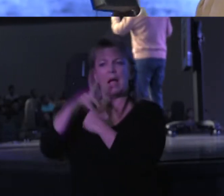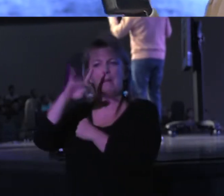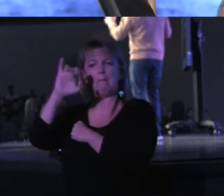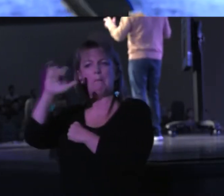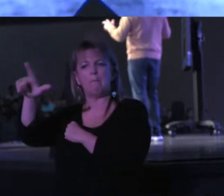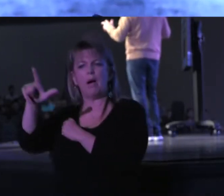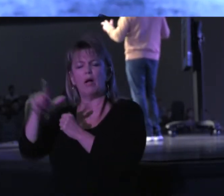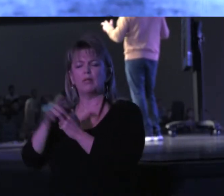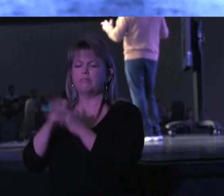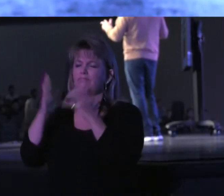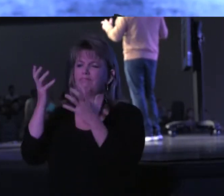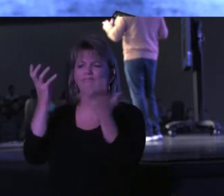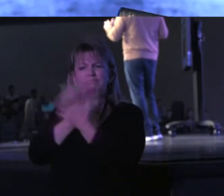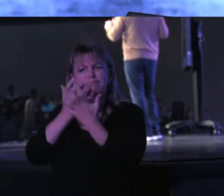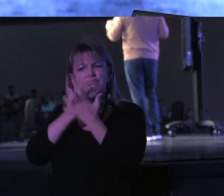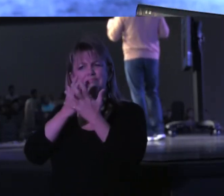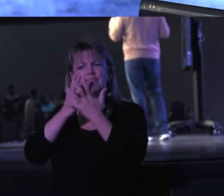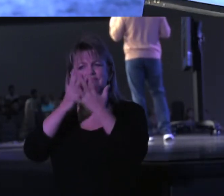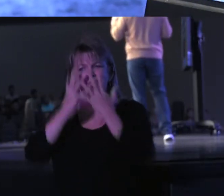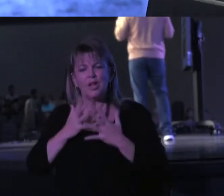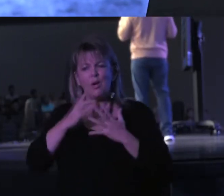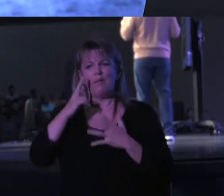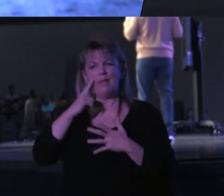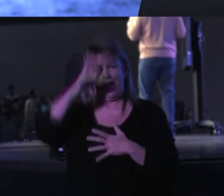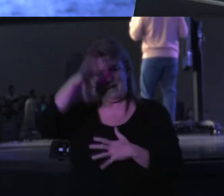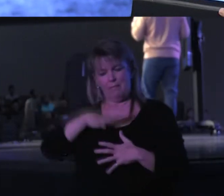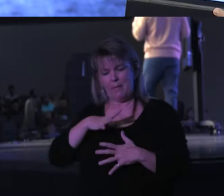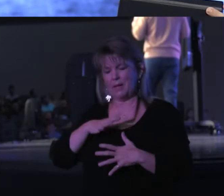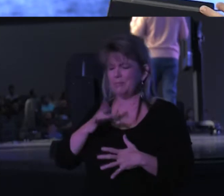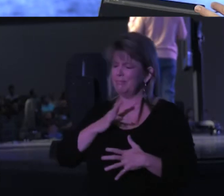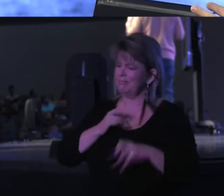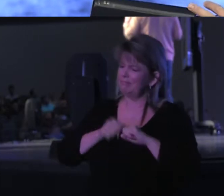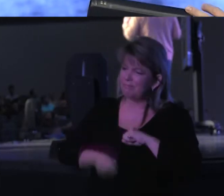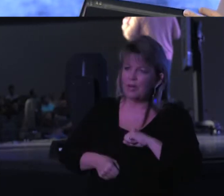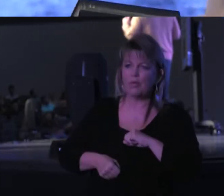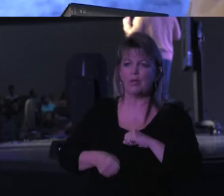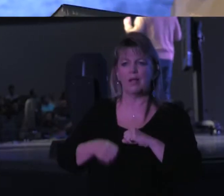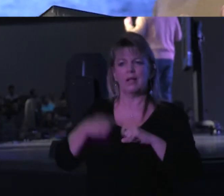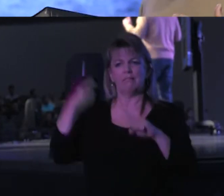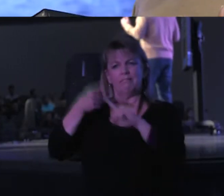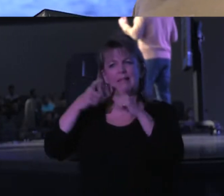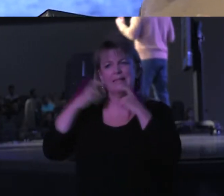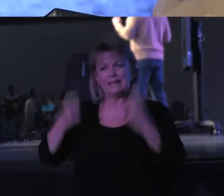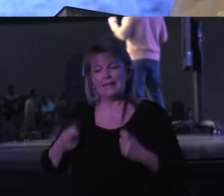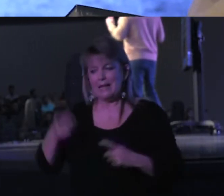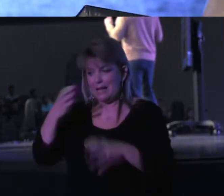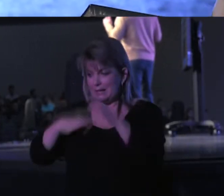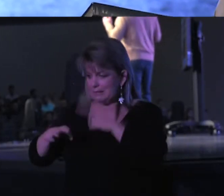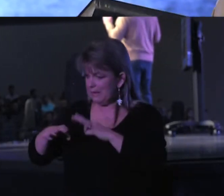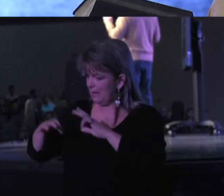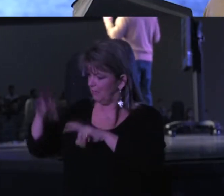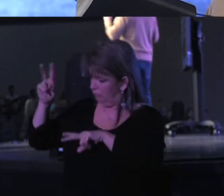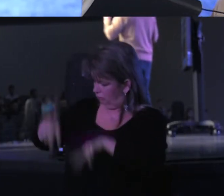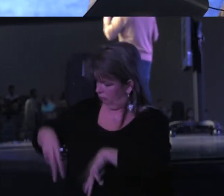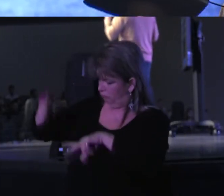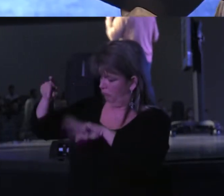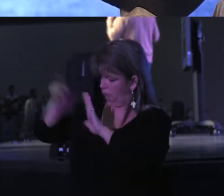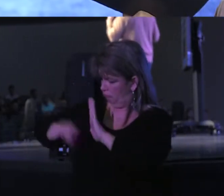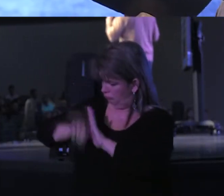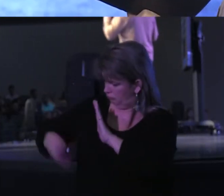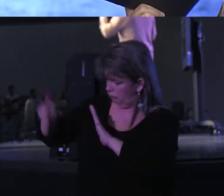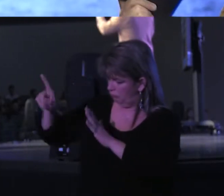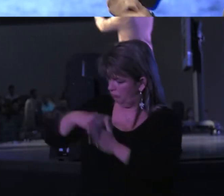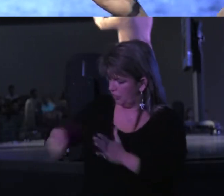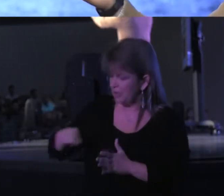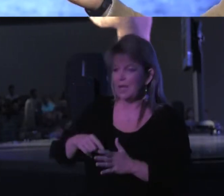great sorrow. But to think of a man being so heartbroken over sin that instead of condescendingly judging, he would say,